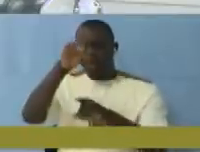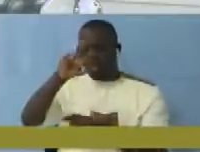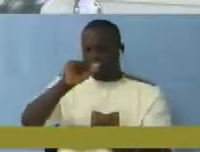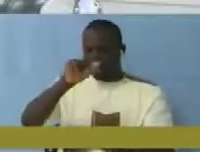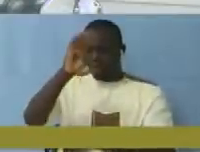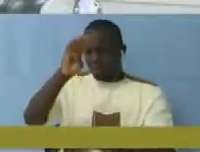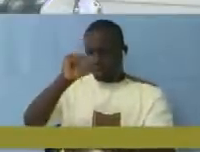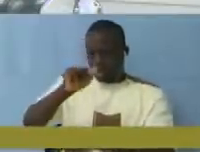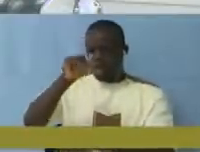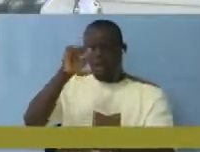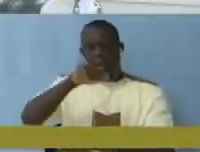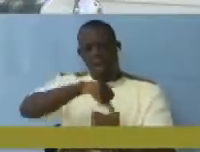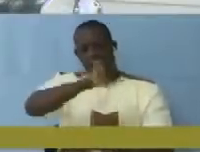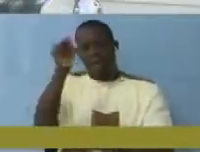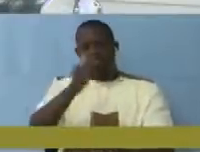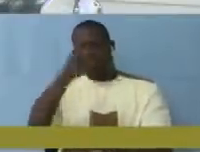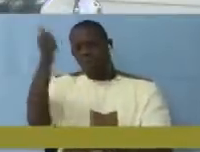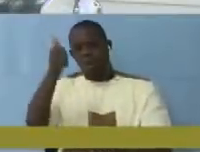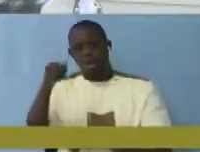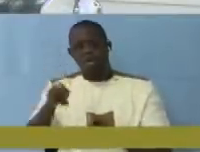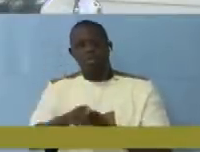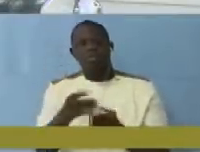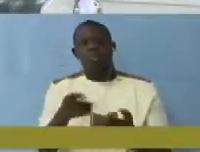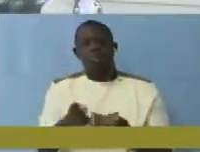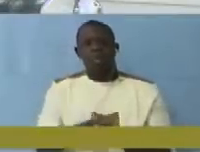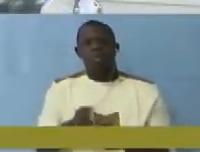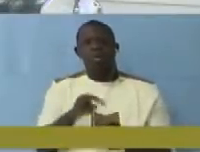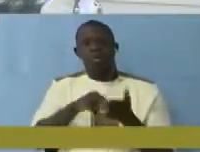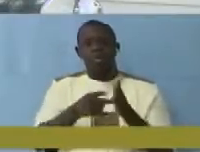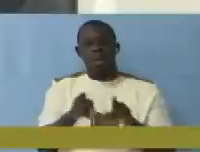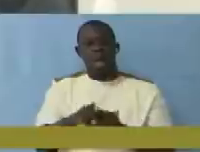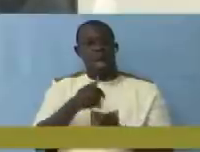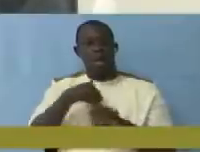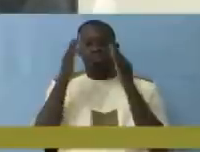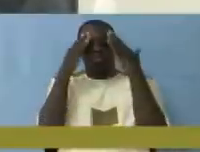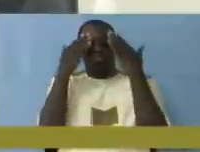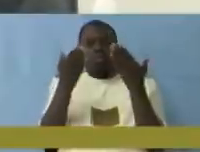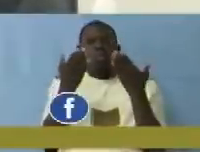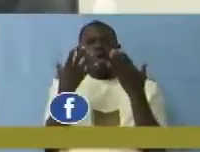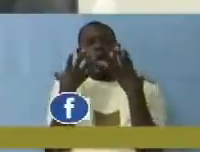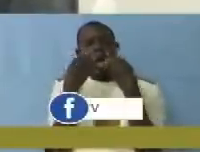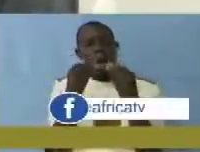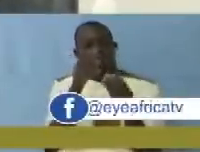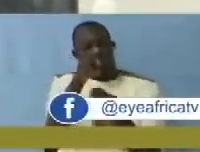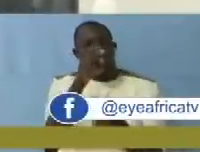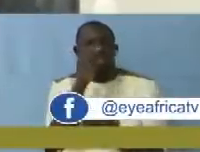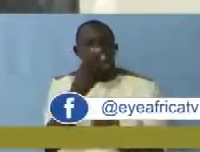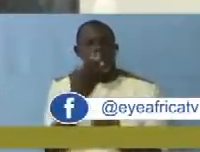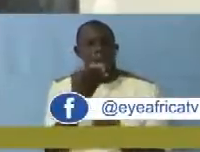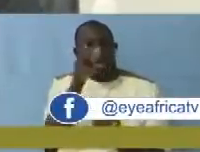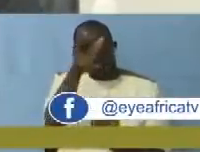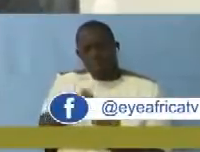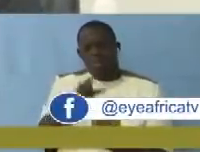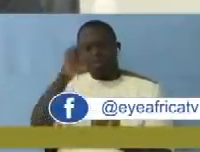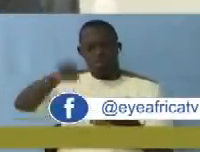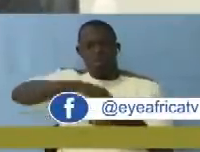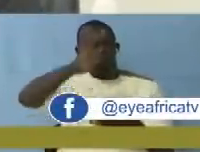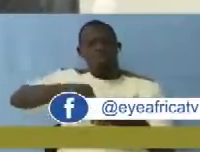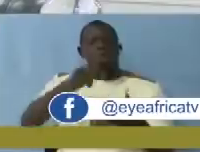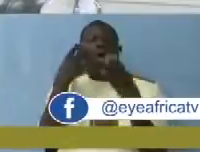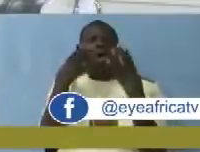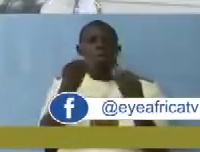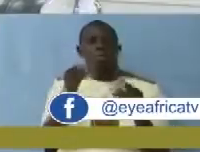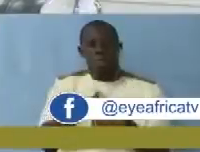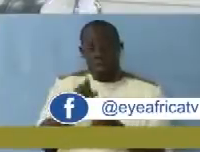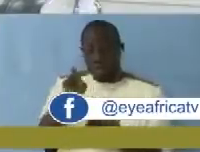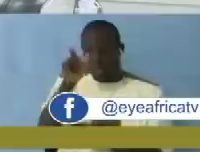did not deal with him. I wouldn't know. So how can you therefore say that he is wrong? This is a person I